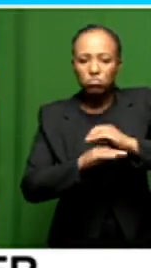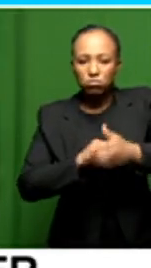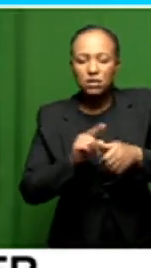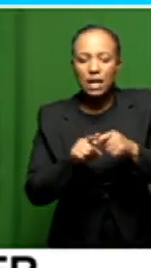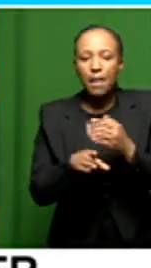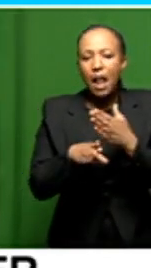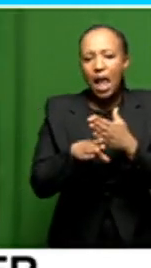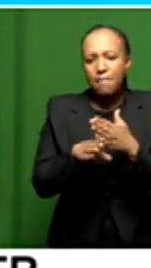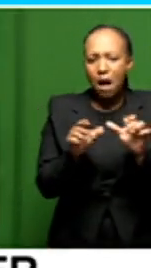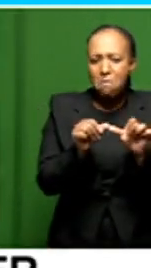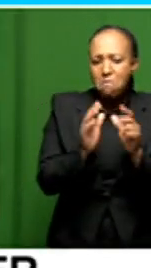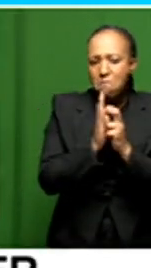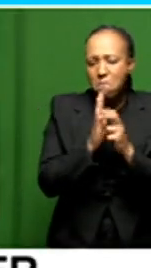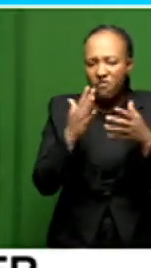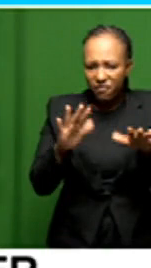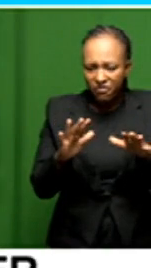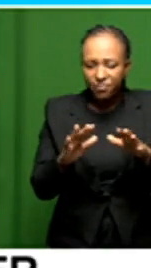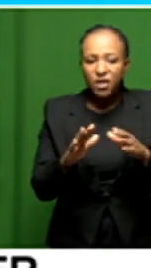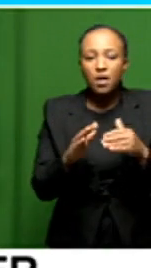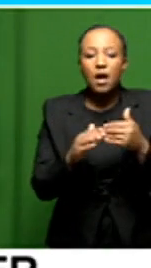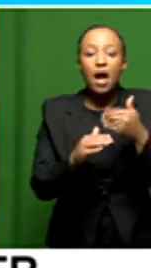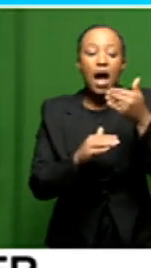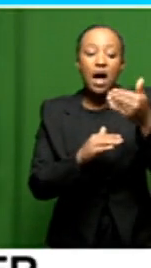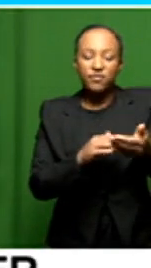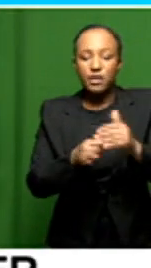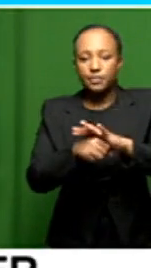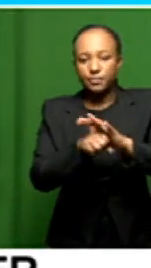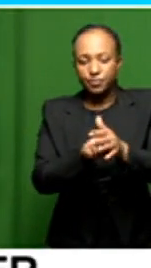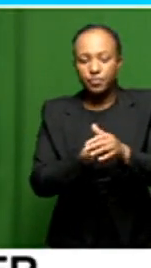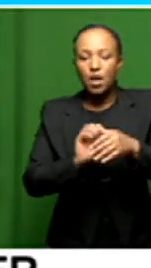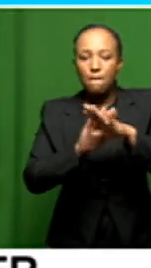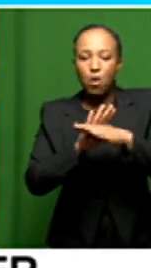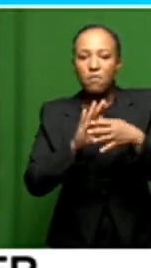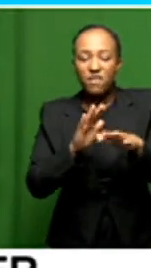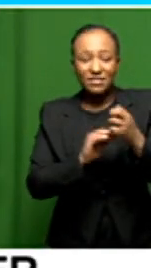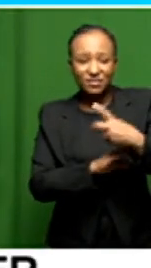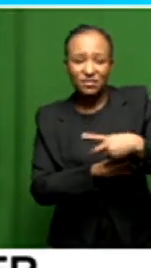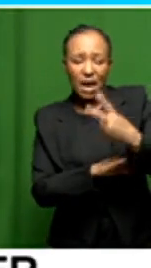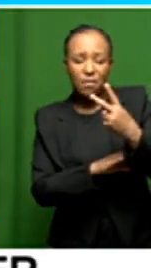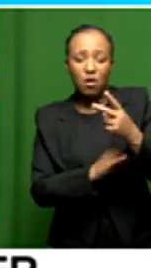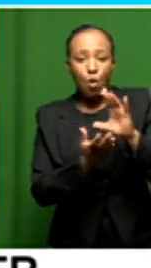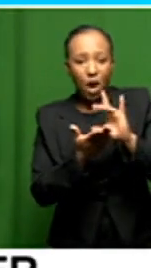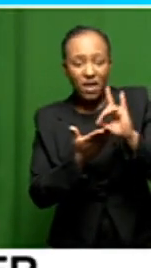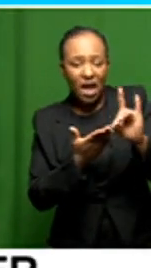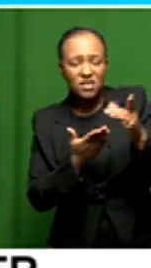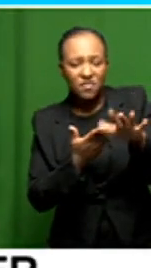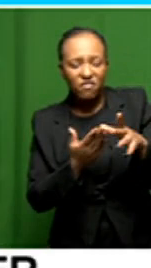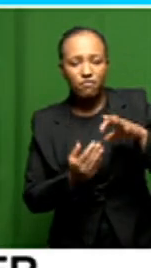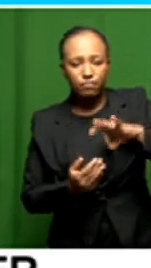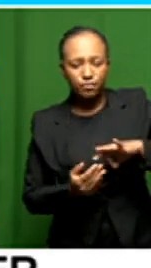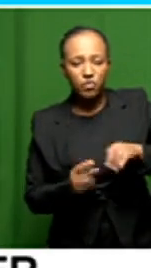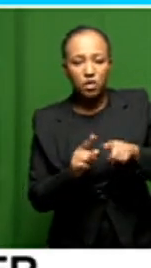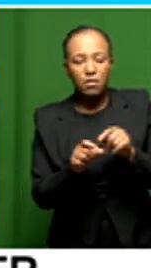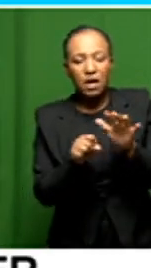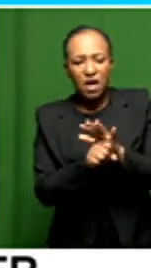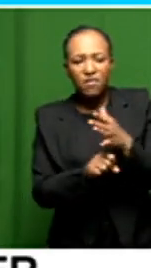measures. Relative to pre-COVID levels, programs doubled the amount of cash provided to beneficiaries, and